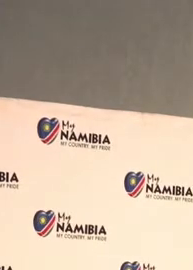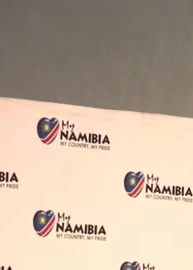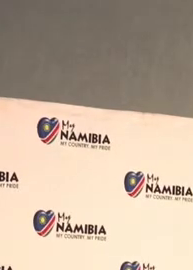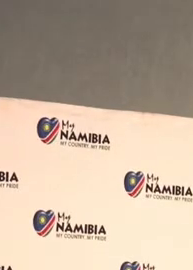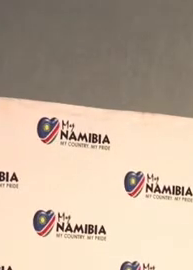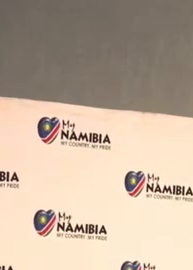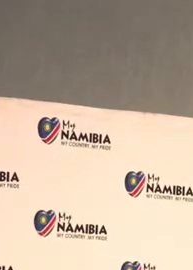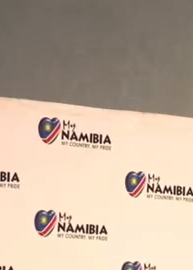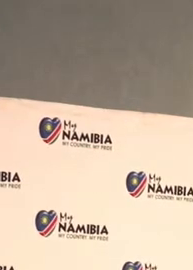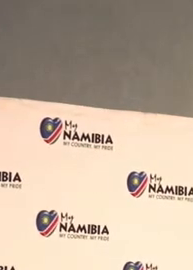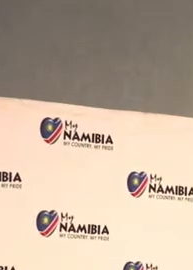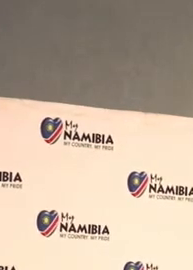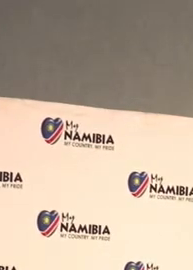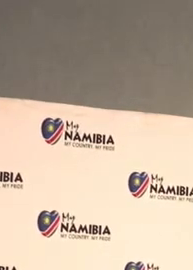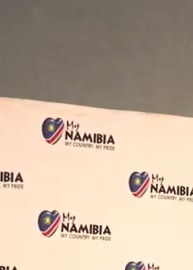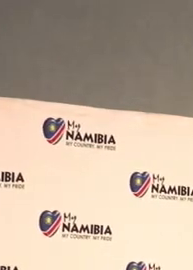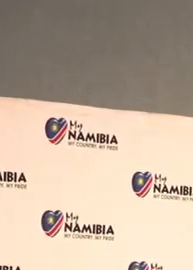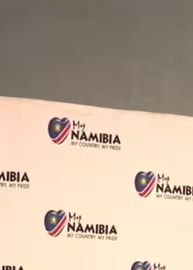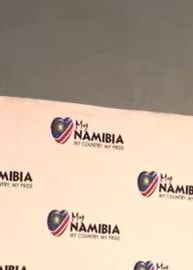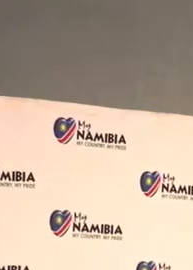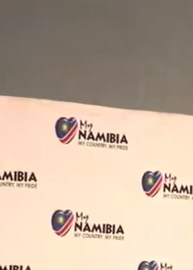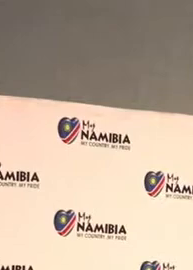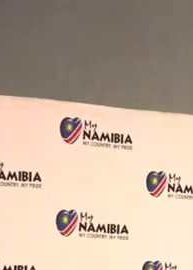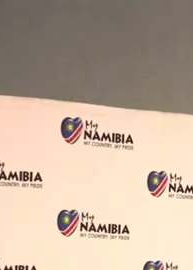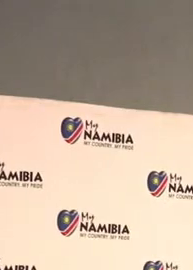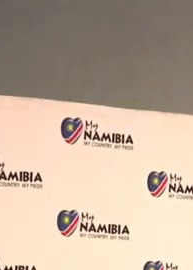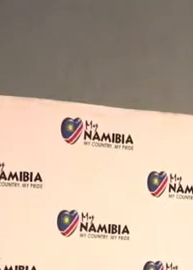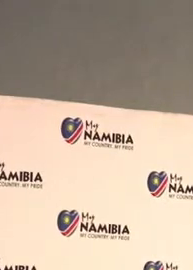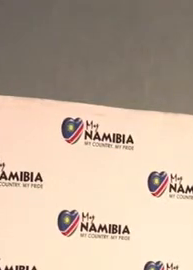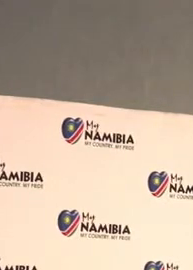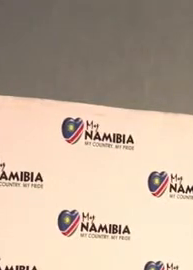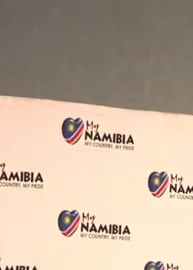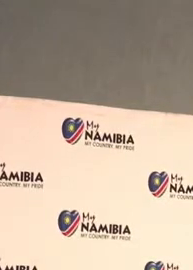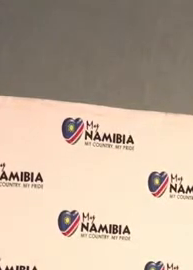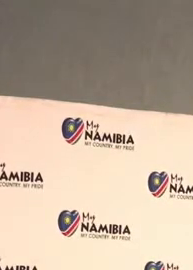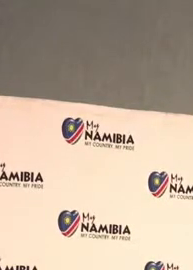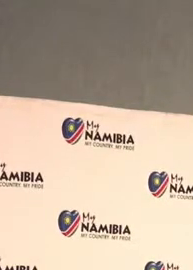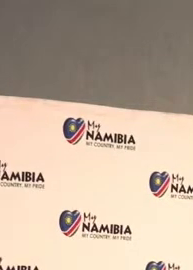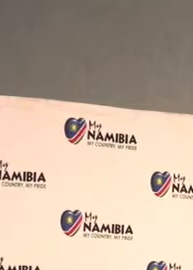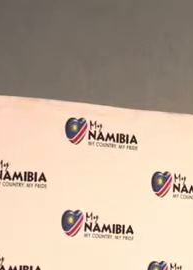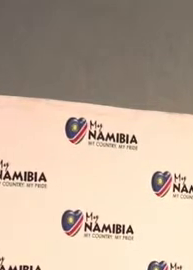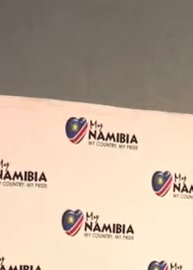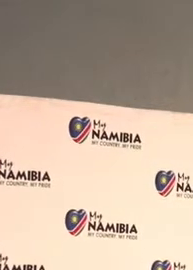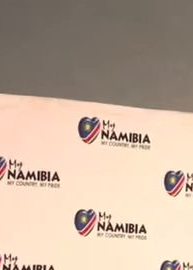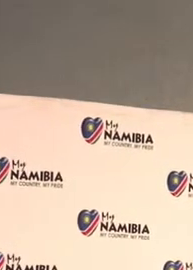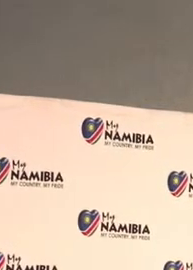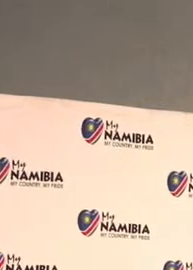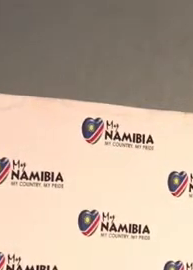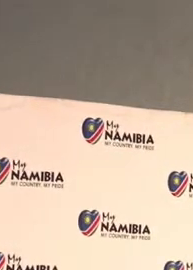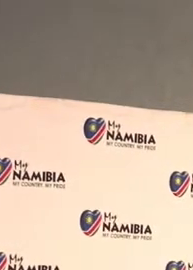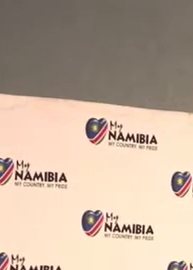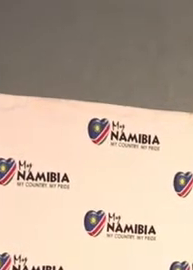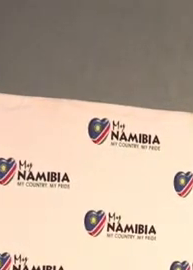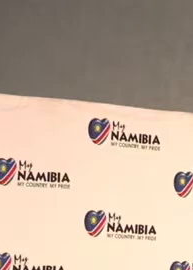NBC's platforms. Can we begin with you, or perhaps you, Dr. Mhata? What